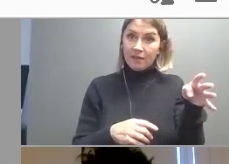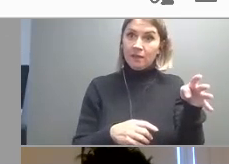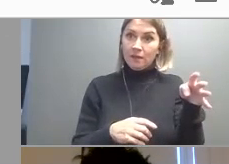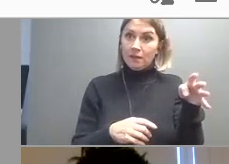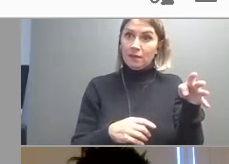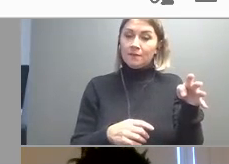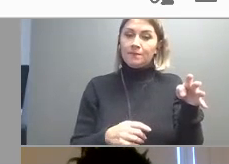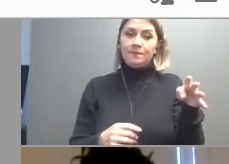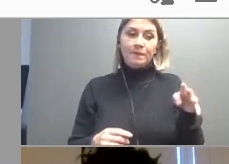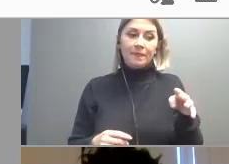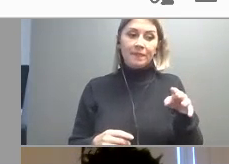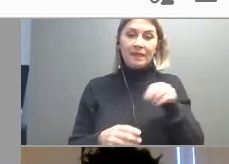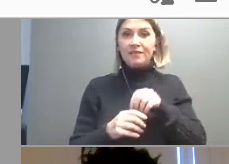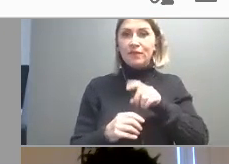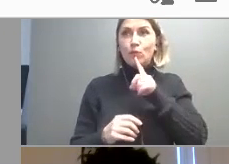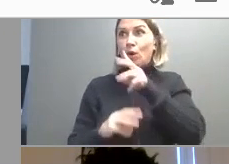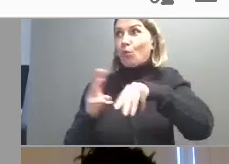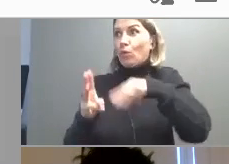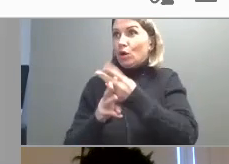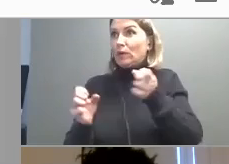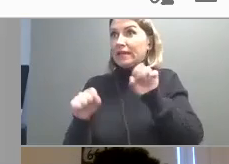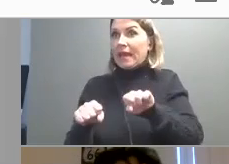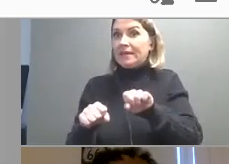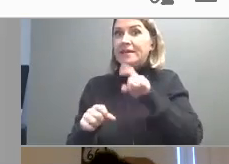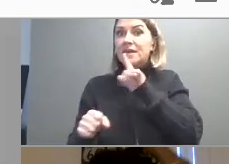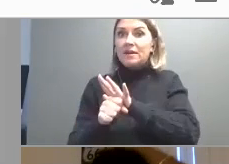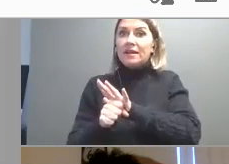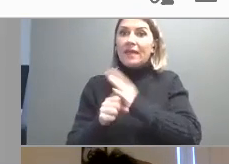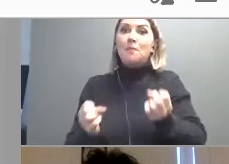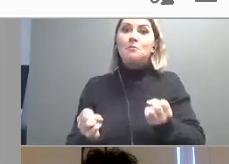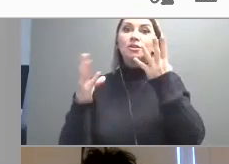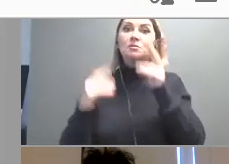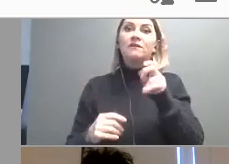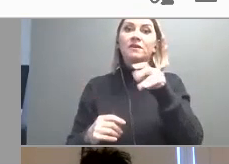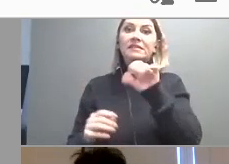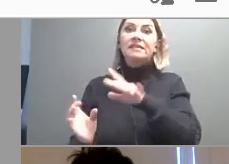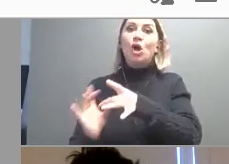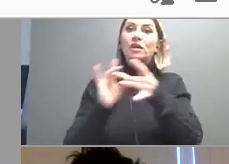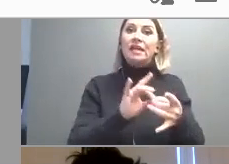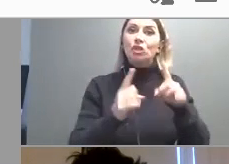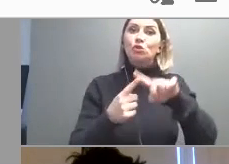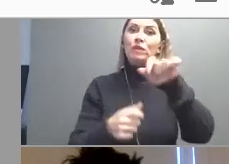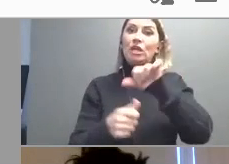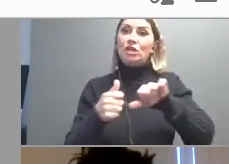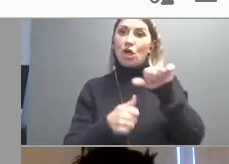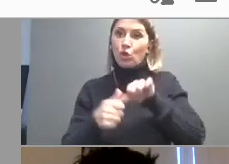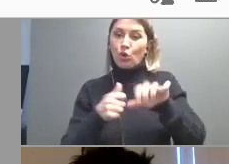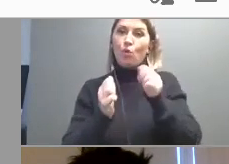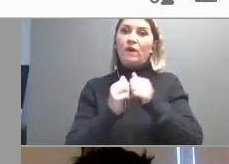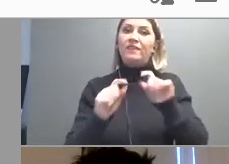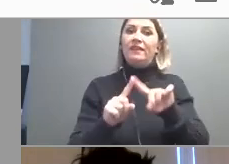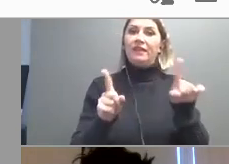we in the real world, we can be guaranteed that multiple vertices are connected to each other with